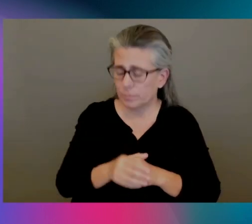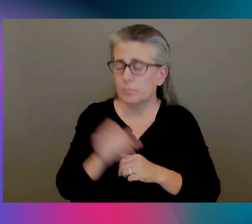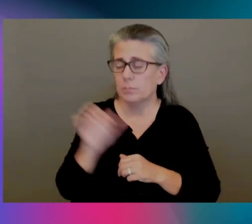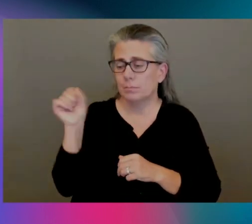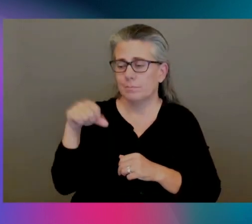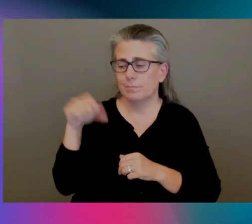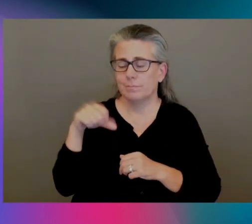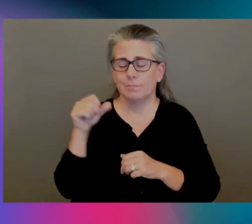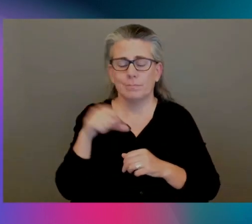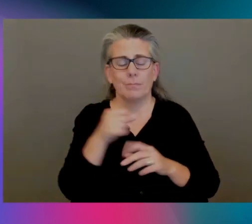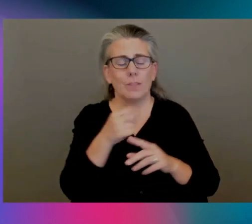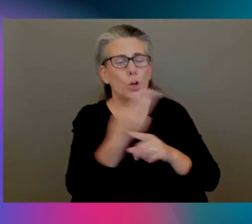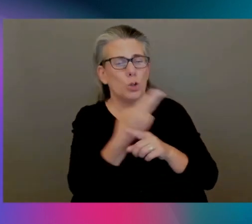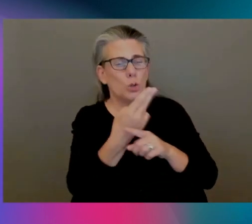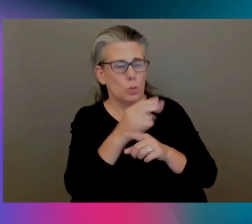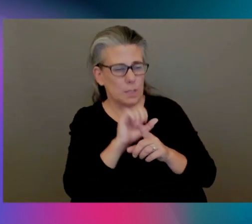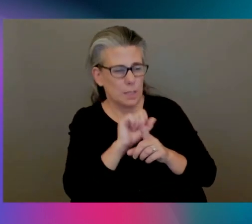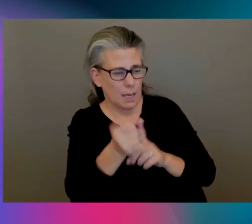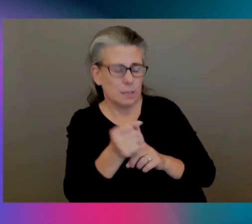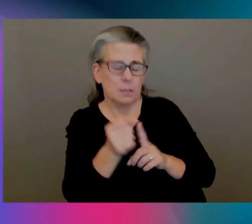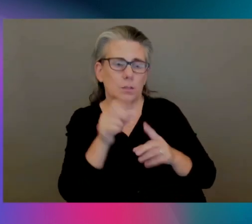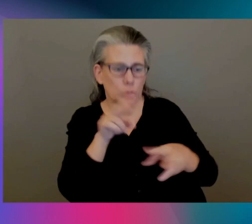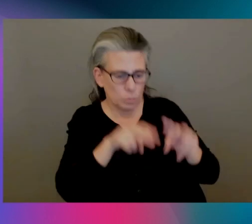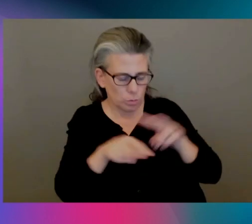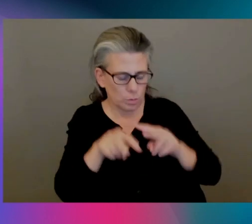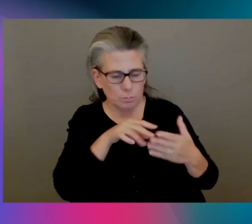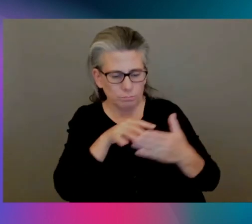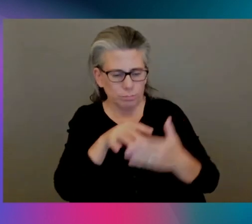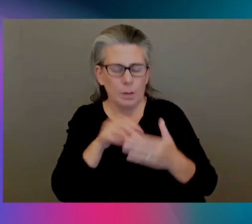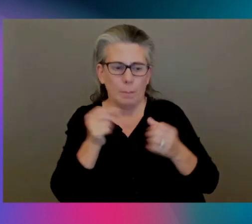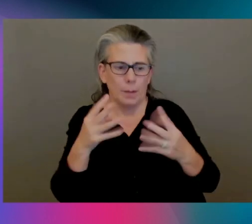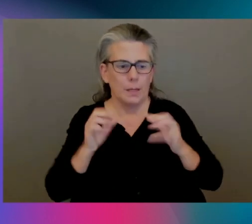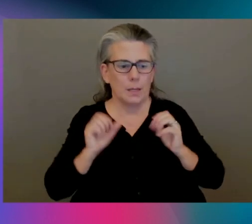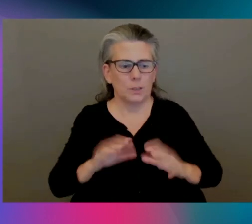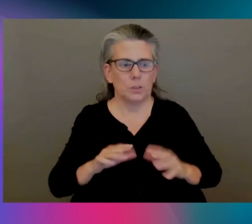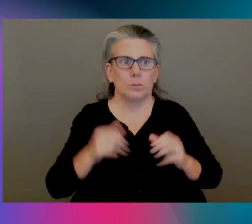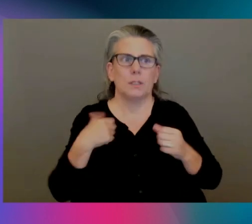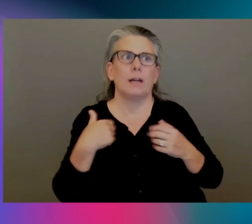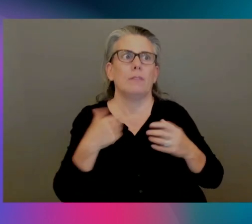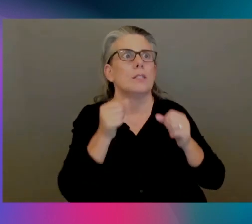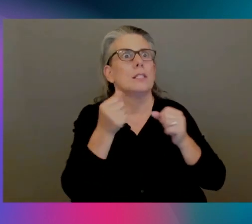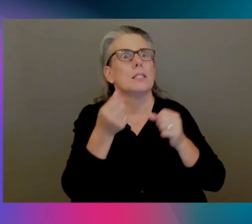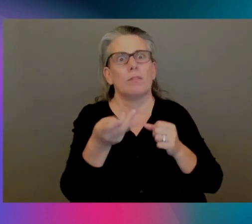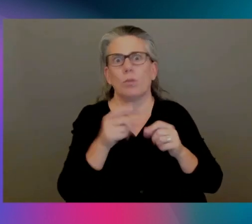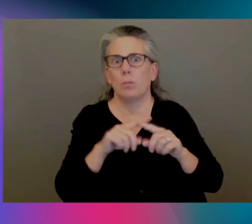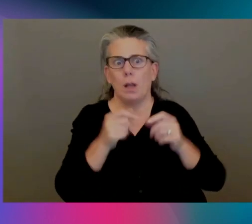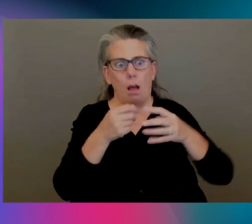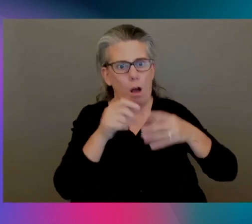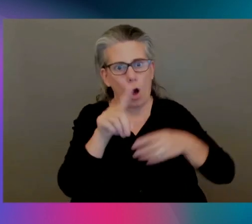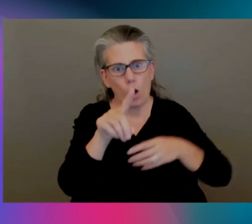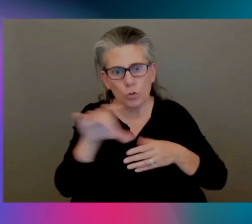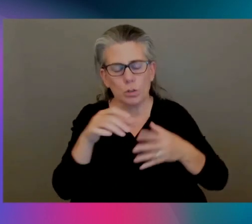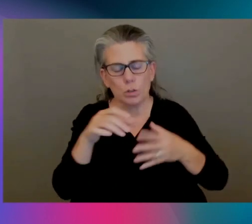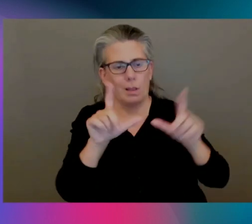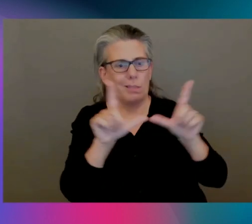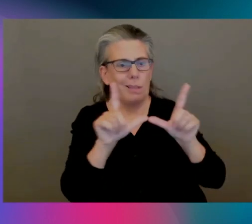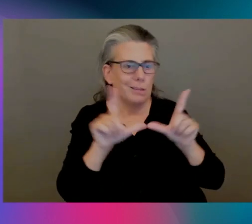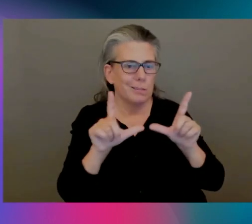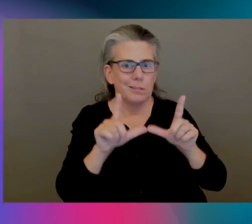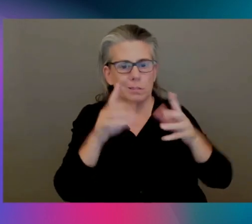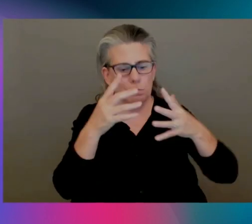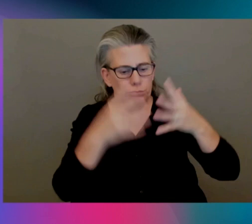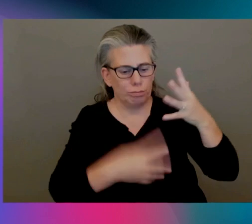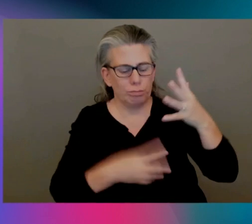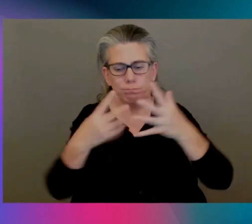our customers have dozens, if not hundreds, of separate licensing agreements with vendors from many different data categories.